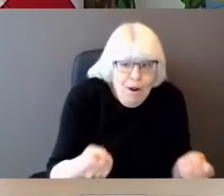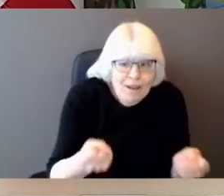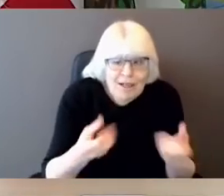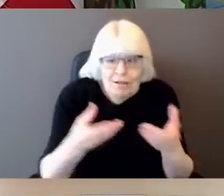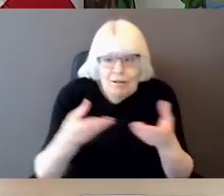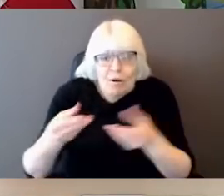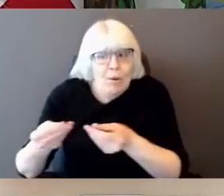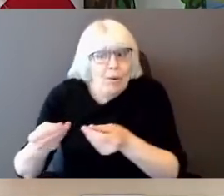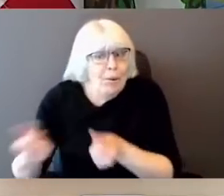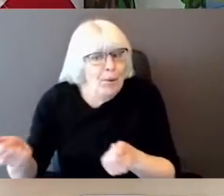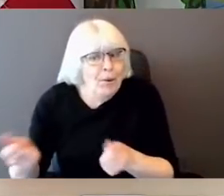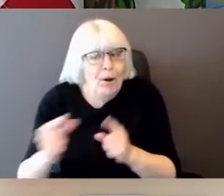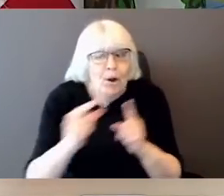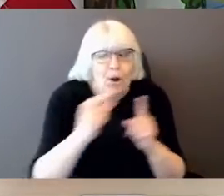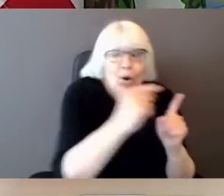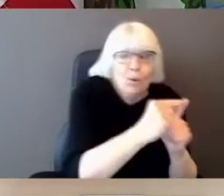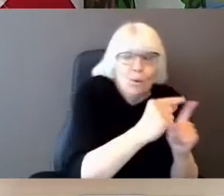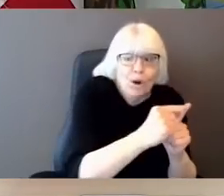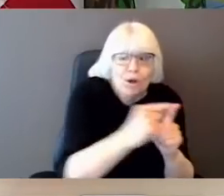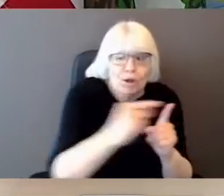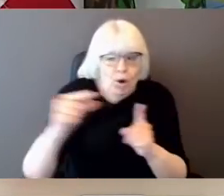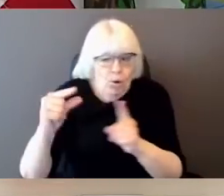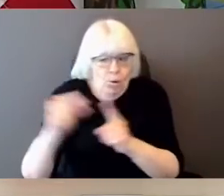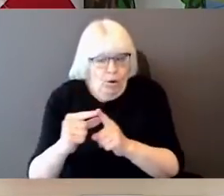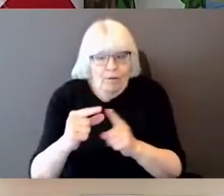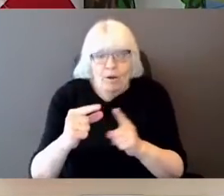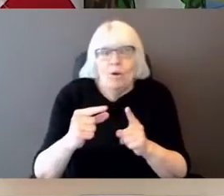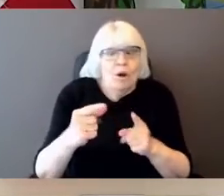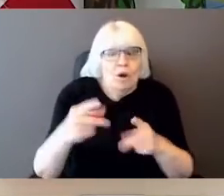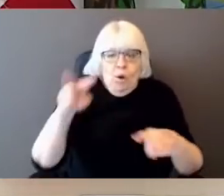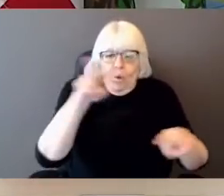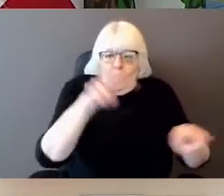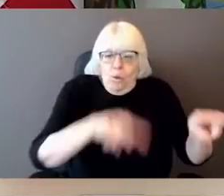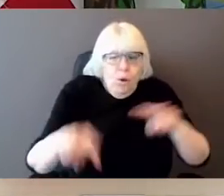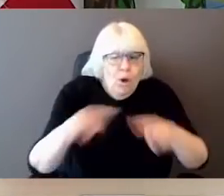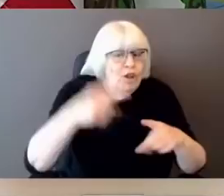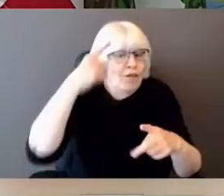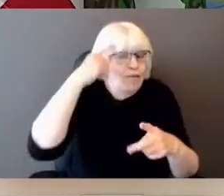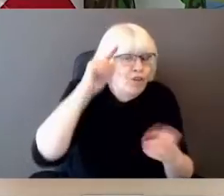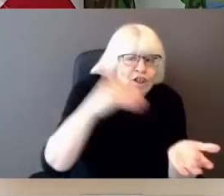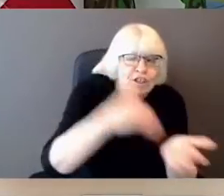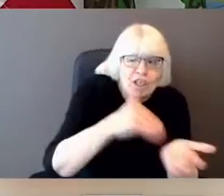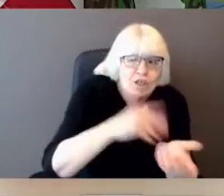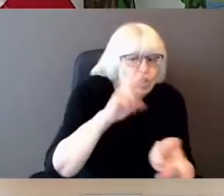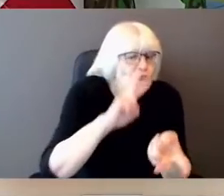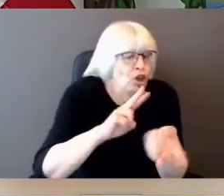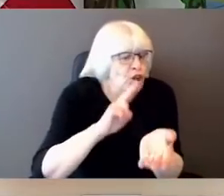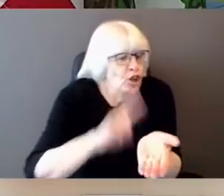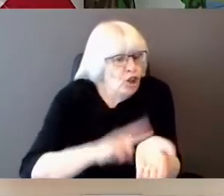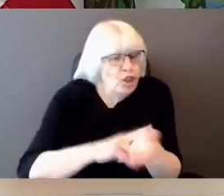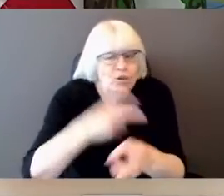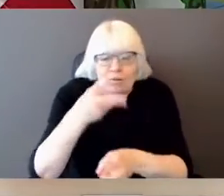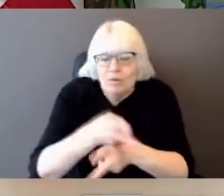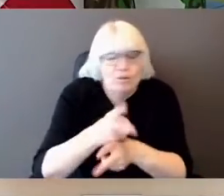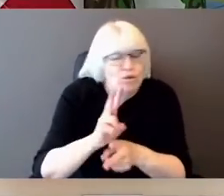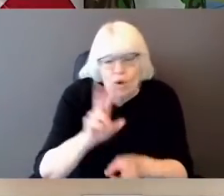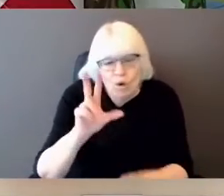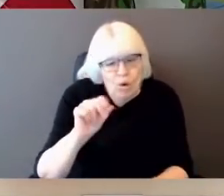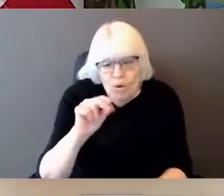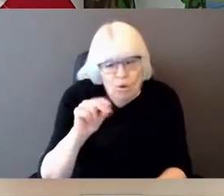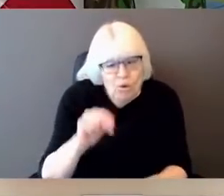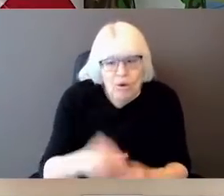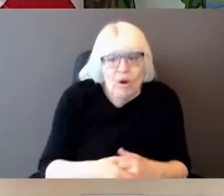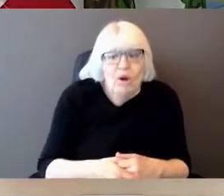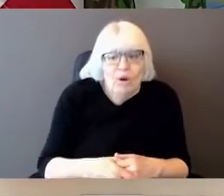to clinical management of individual cases. We are very aware that some individuals experience symptoms of